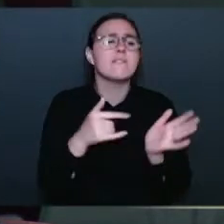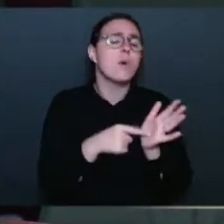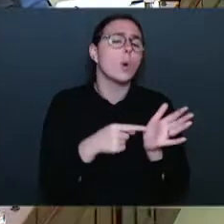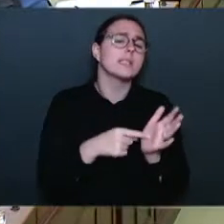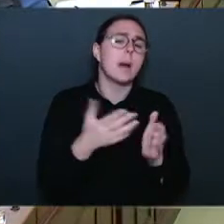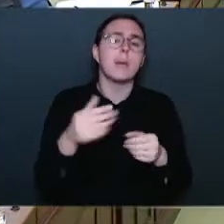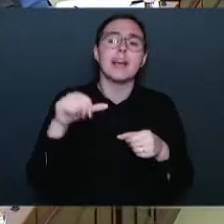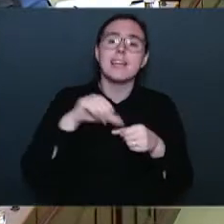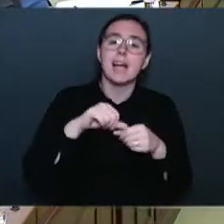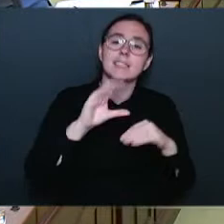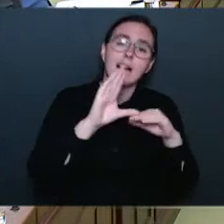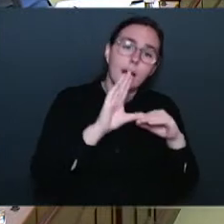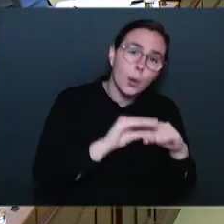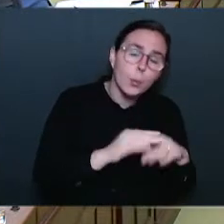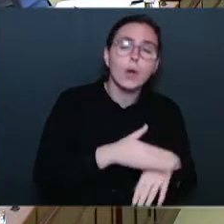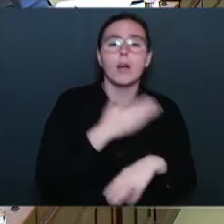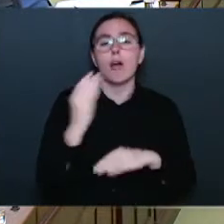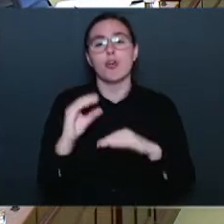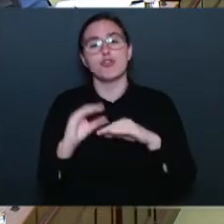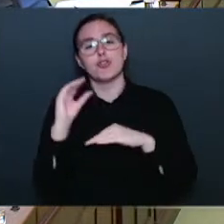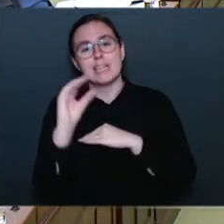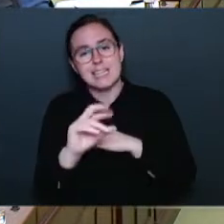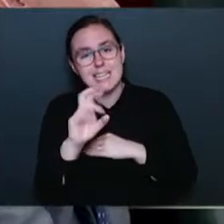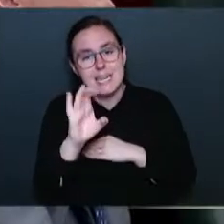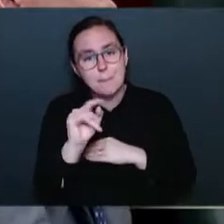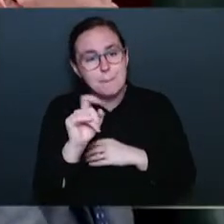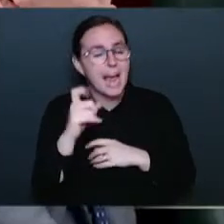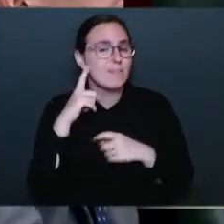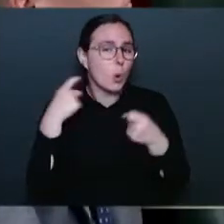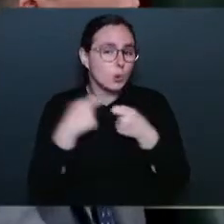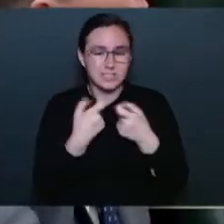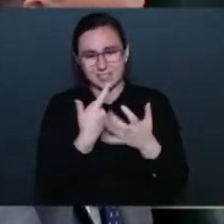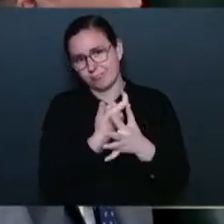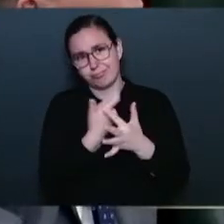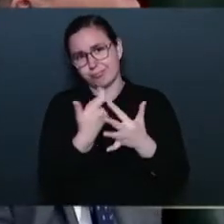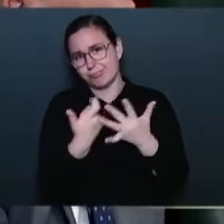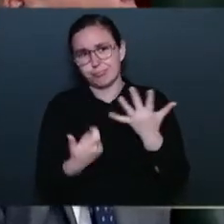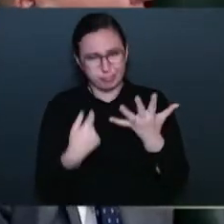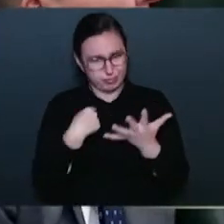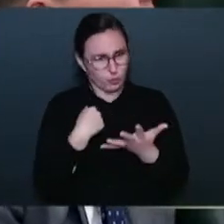help everybody you're here all the member for Edmonton Glenora foreign